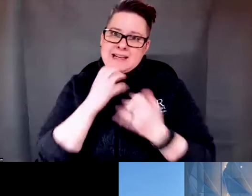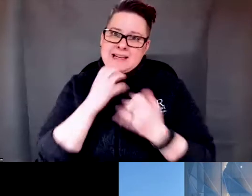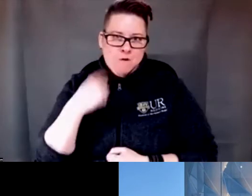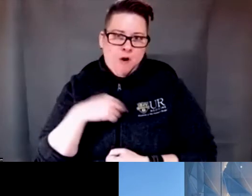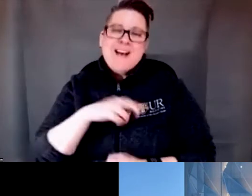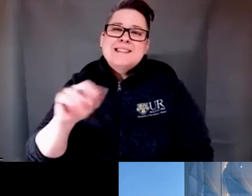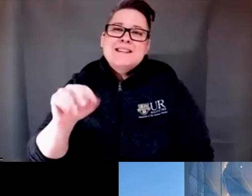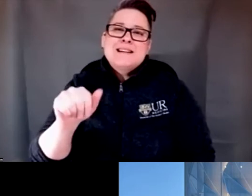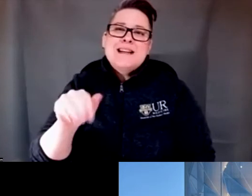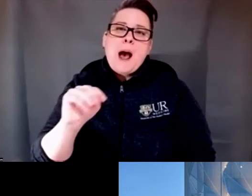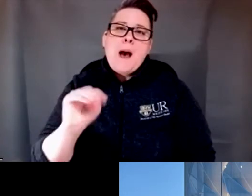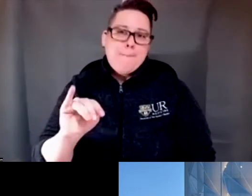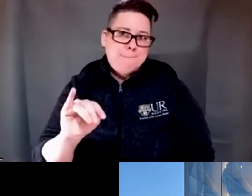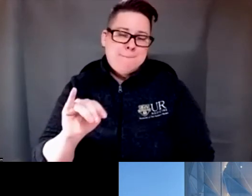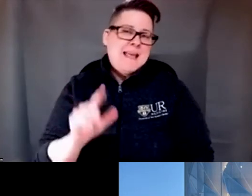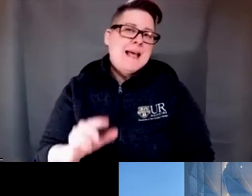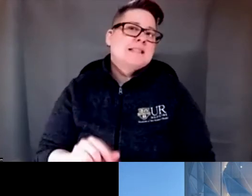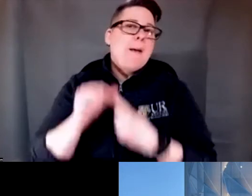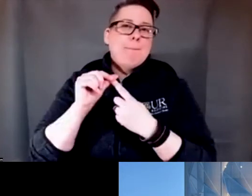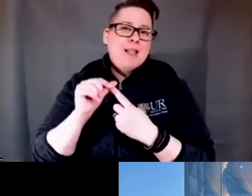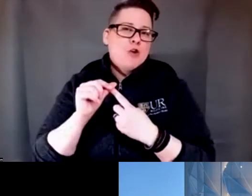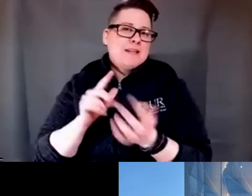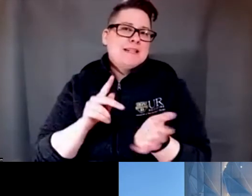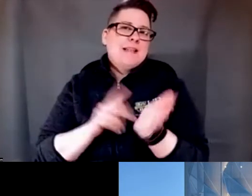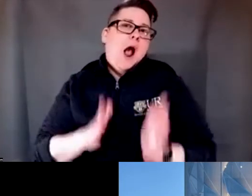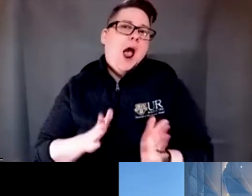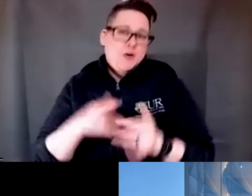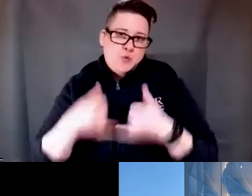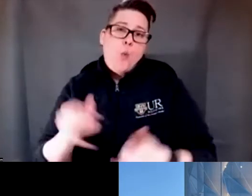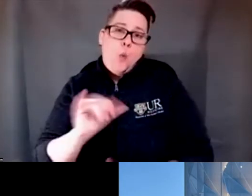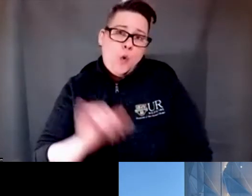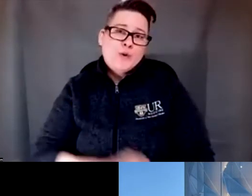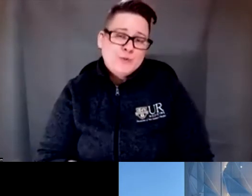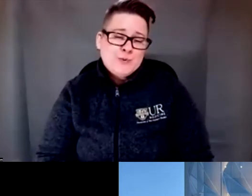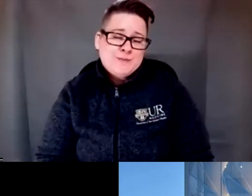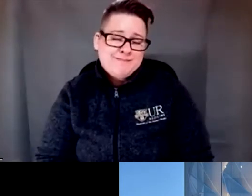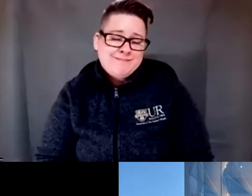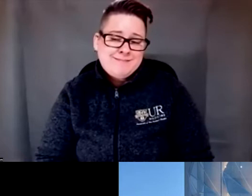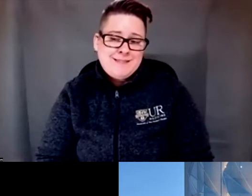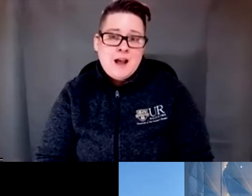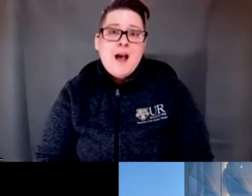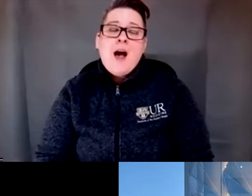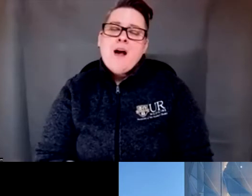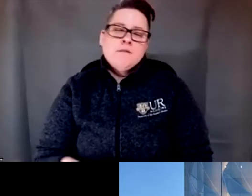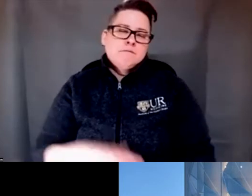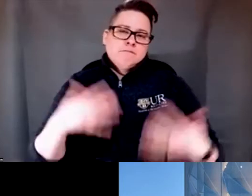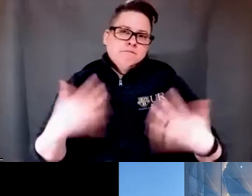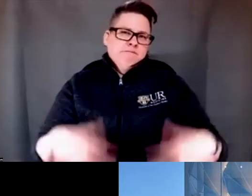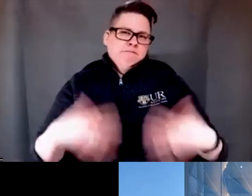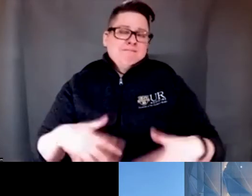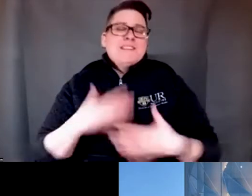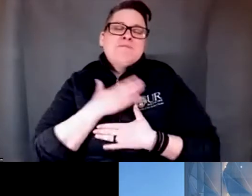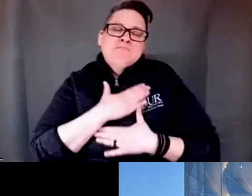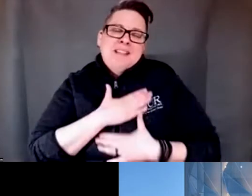on Mental Illness Exemplary Psychiatrist Award as well. So, it's such a great